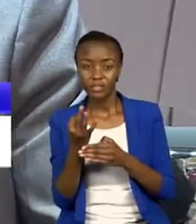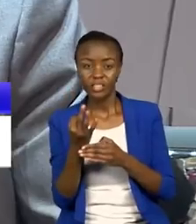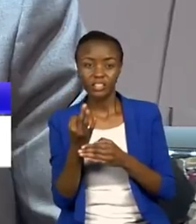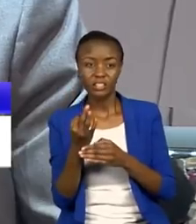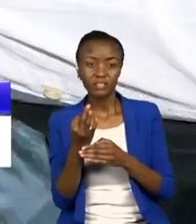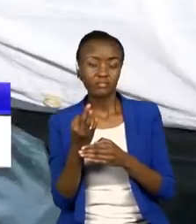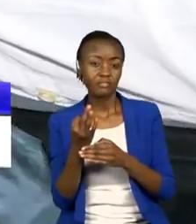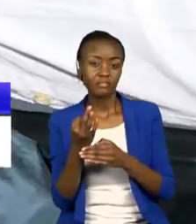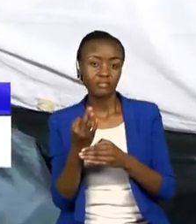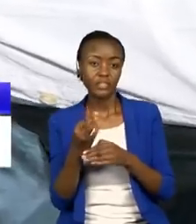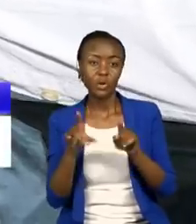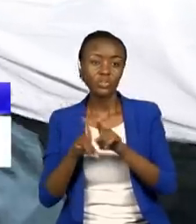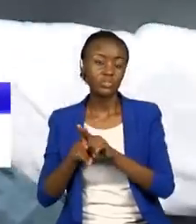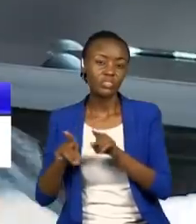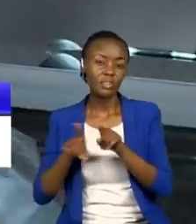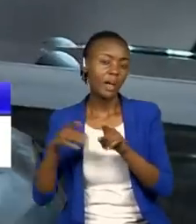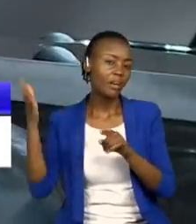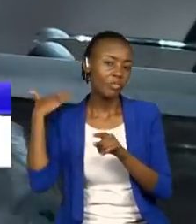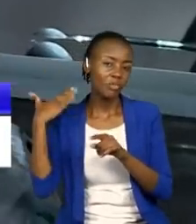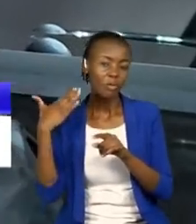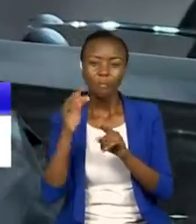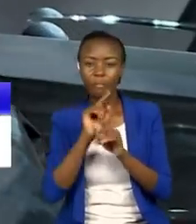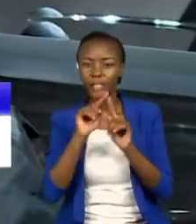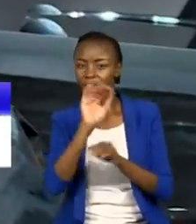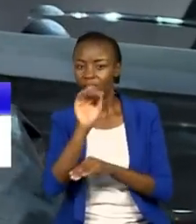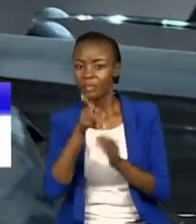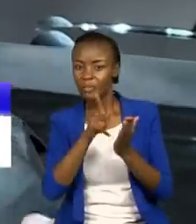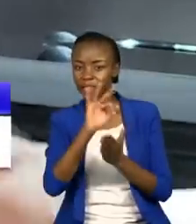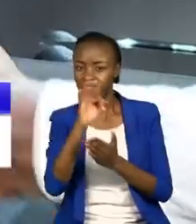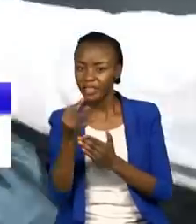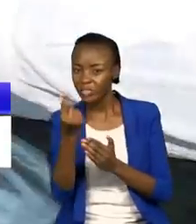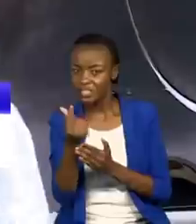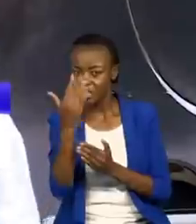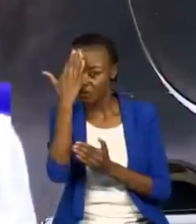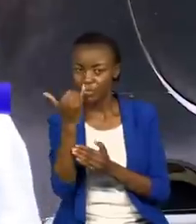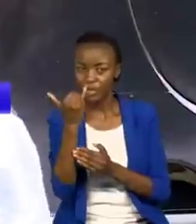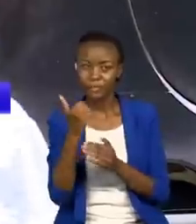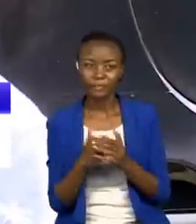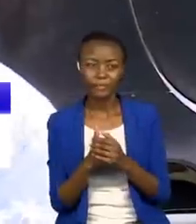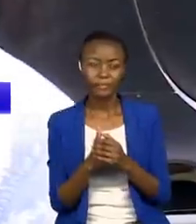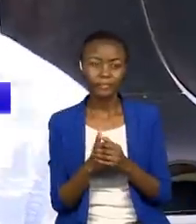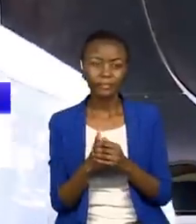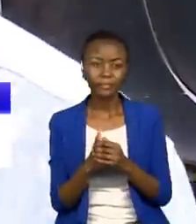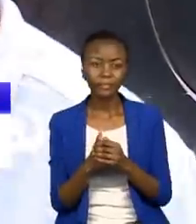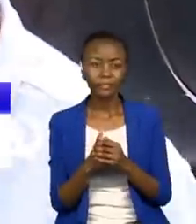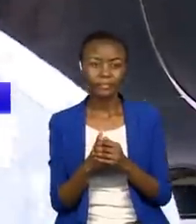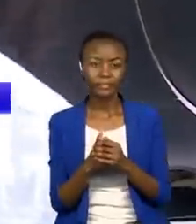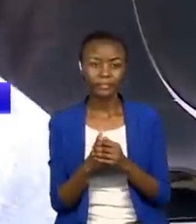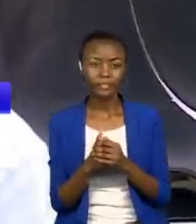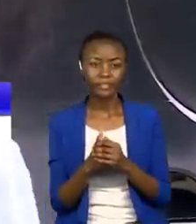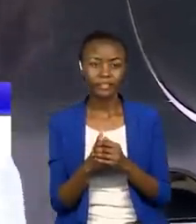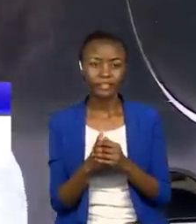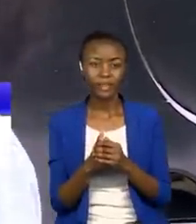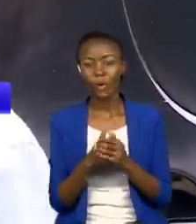was released. But why would you pay 3,000 Kenyan shillings for your cut? Why would I pay 3,000 for such a service?